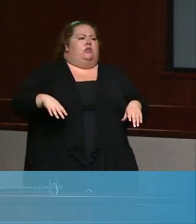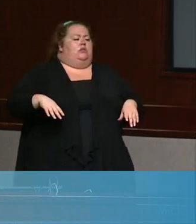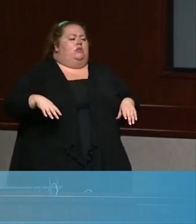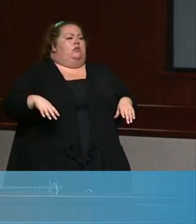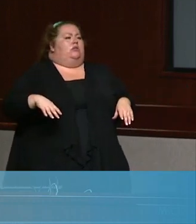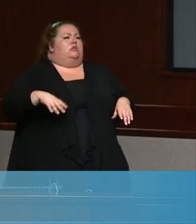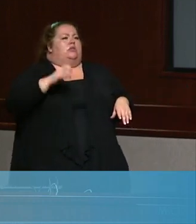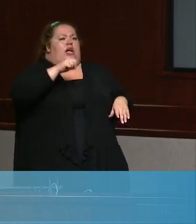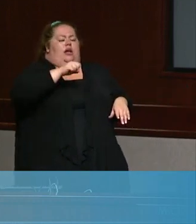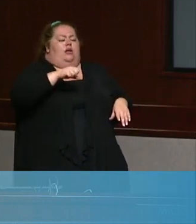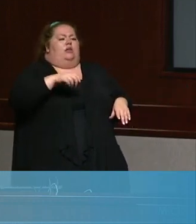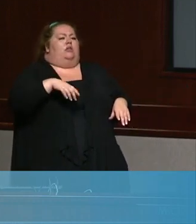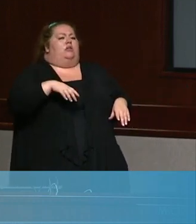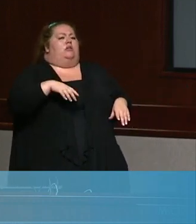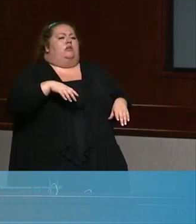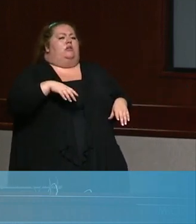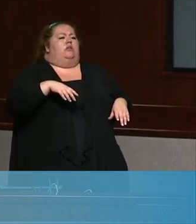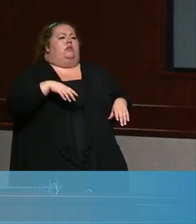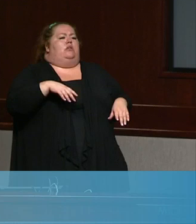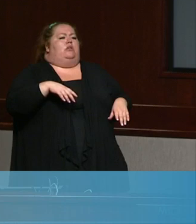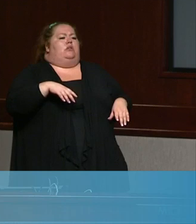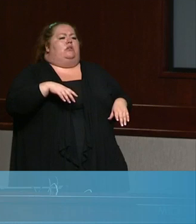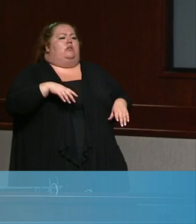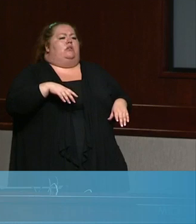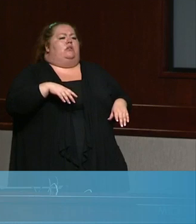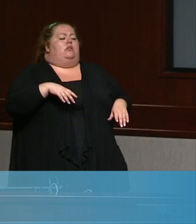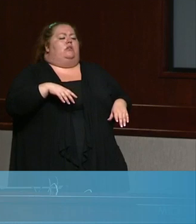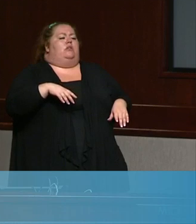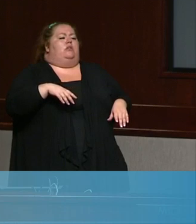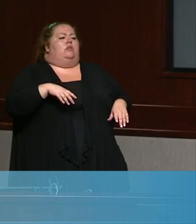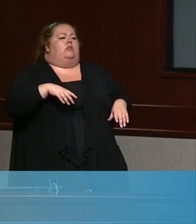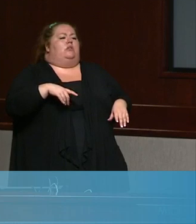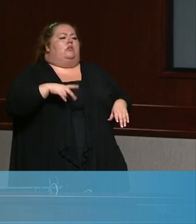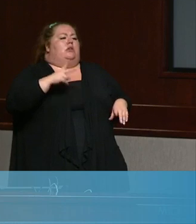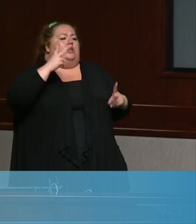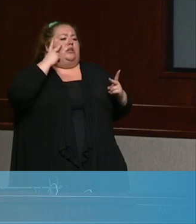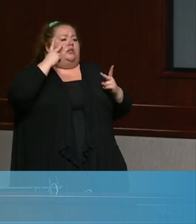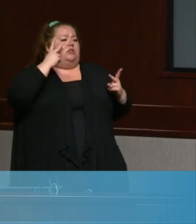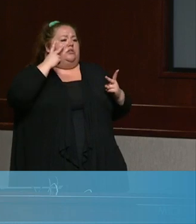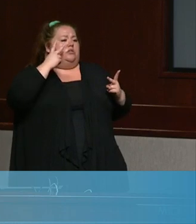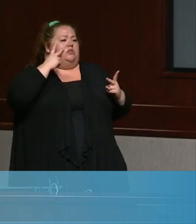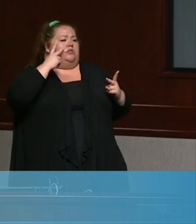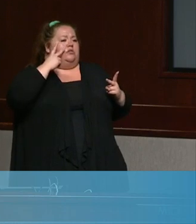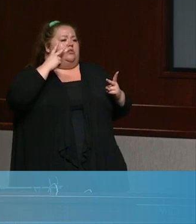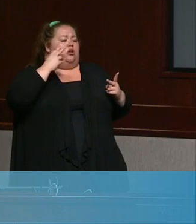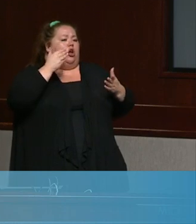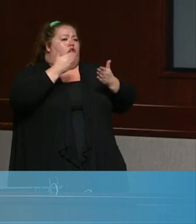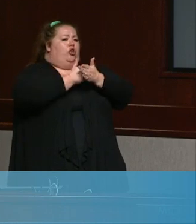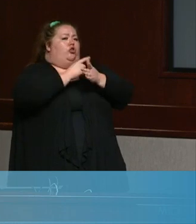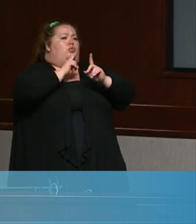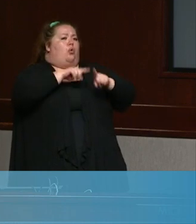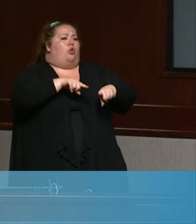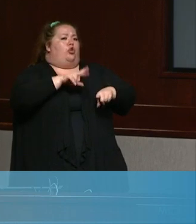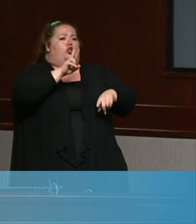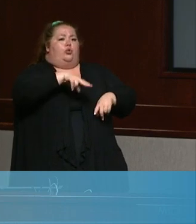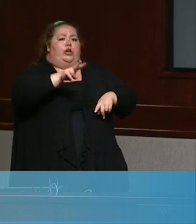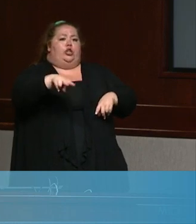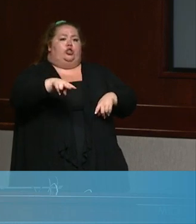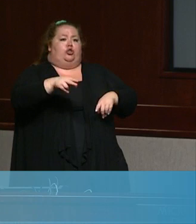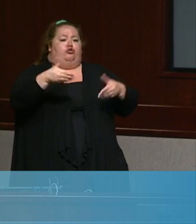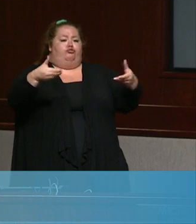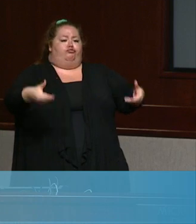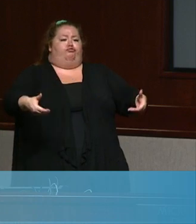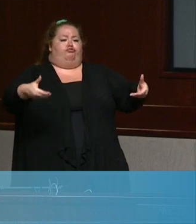repeat your question. Yeah, so we did see that new order of 22 pallets of